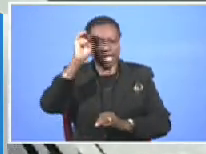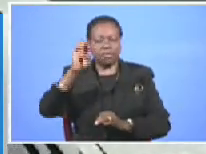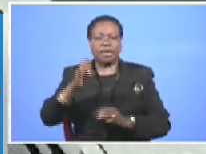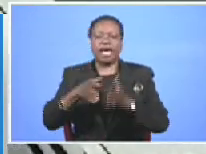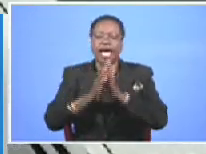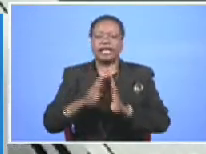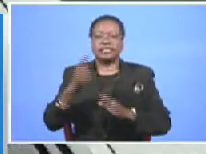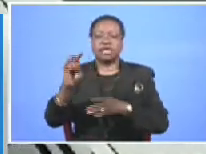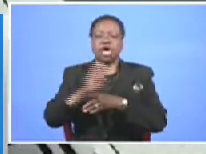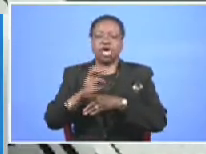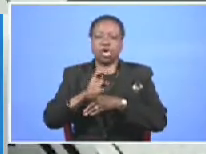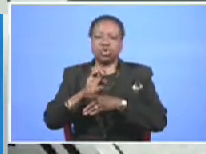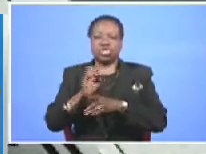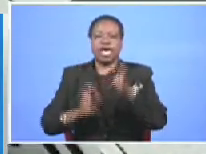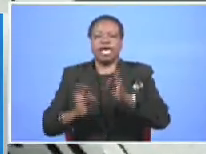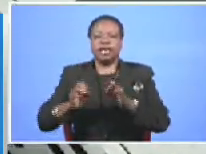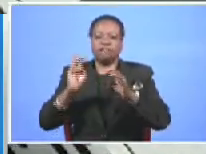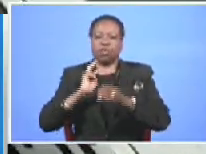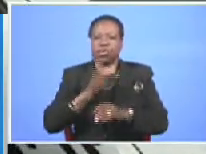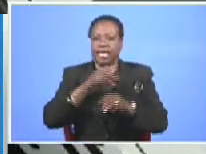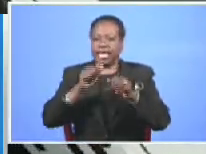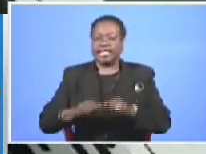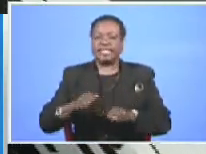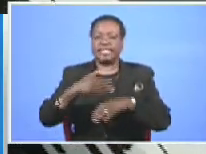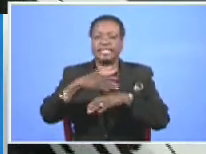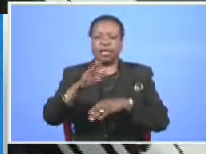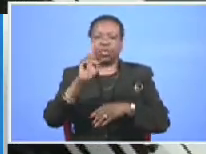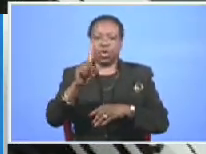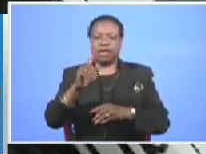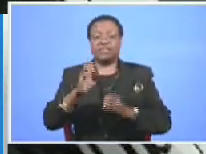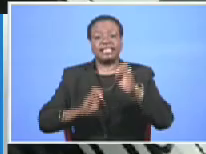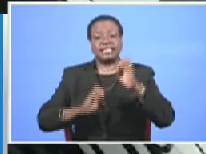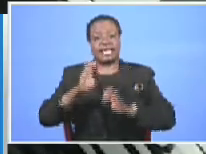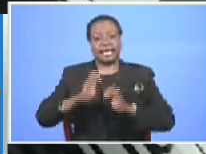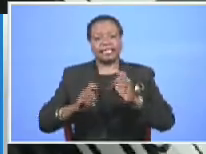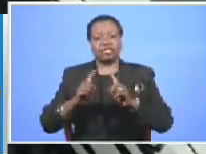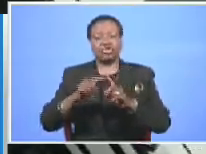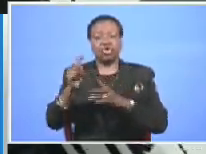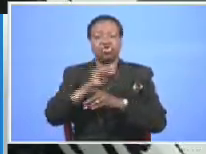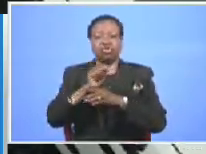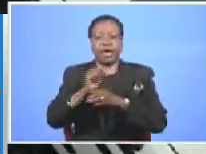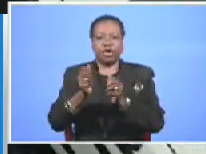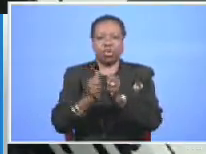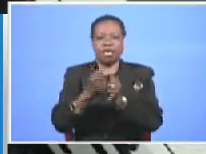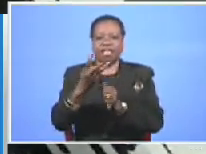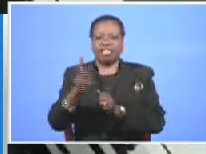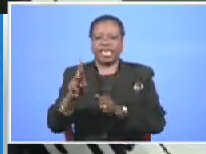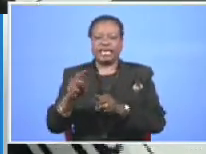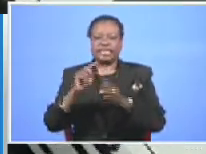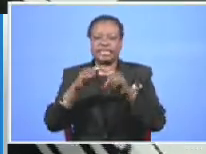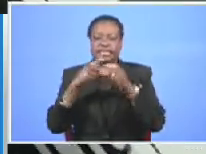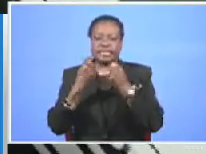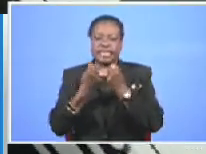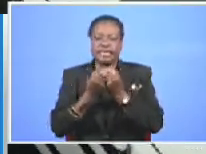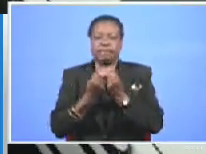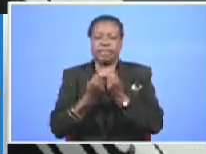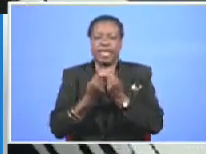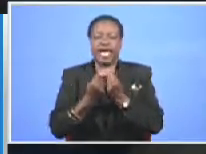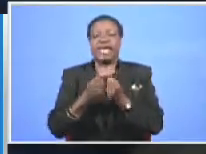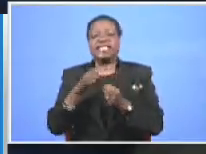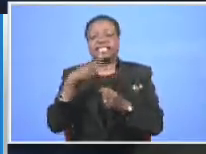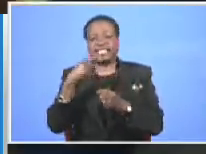if we could send one of our cyclists to train with their team, and he was right off the